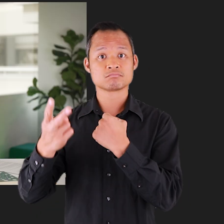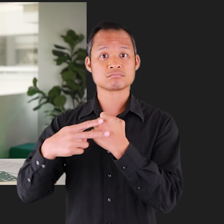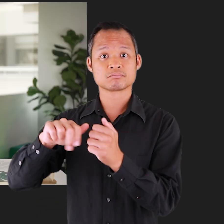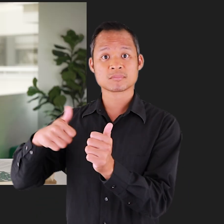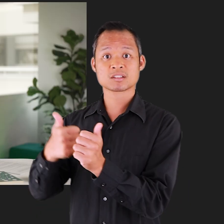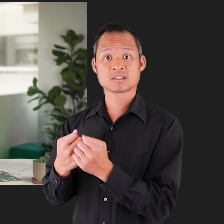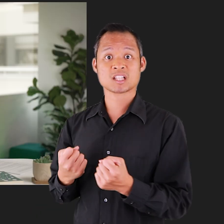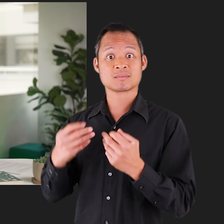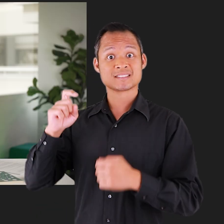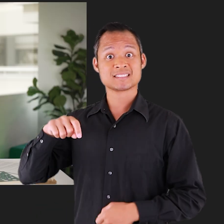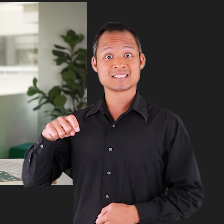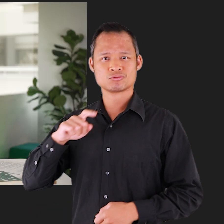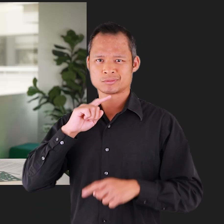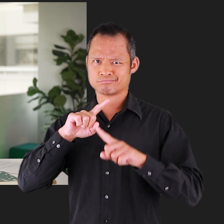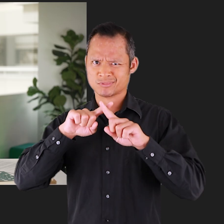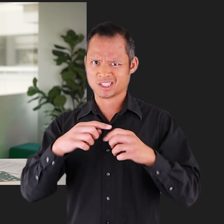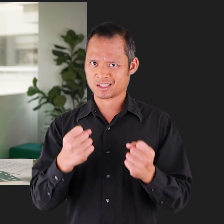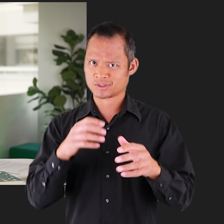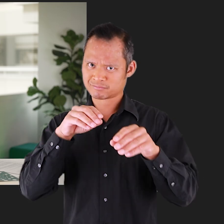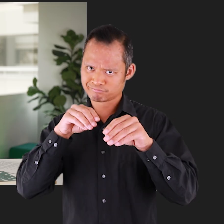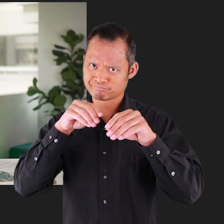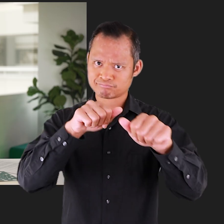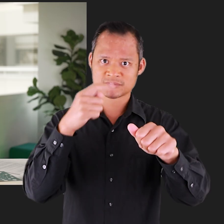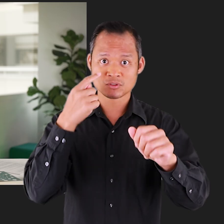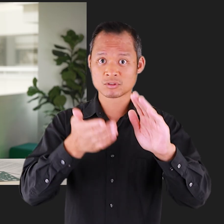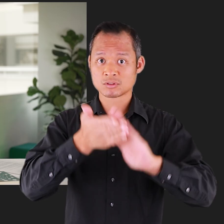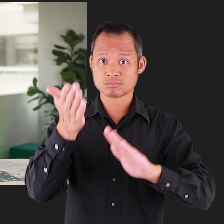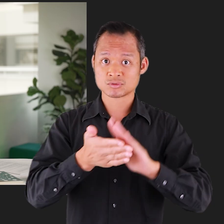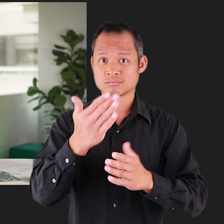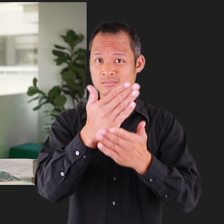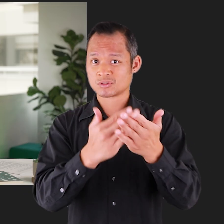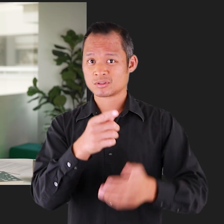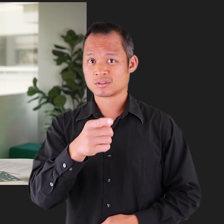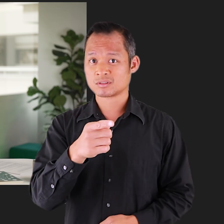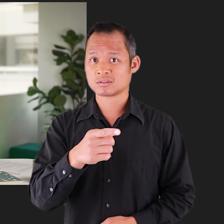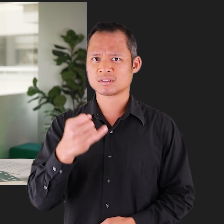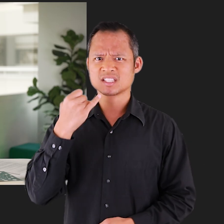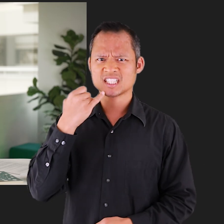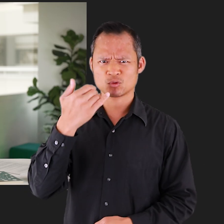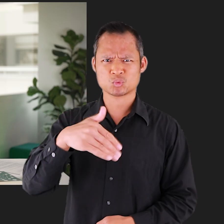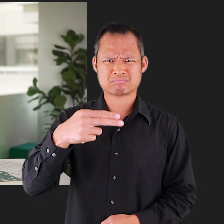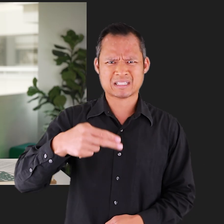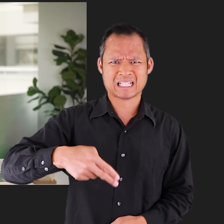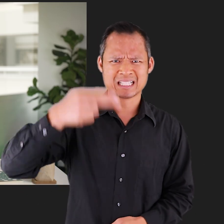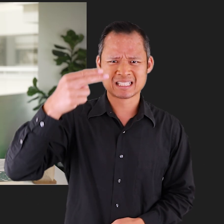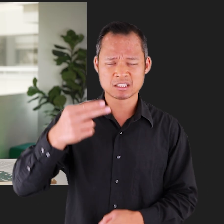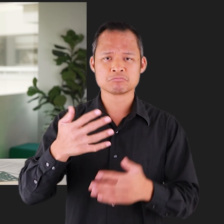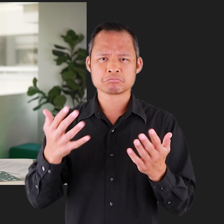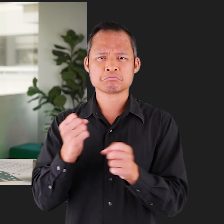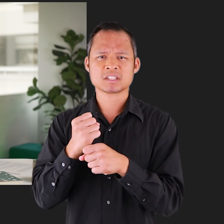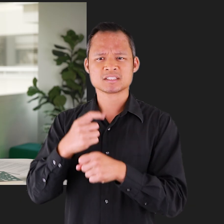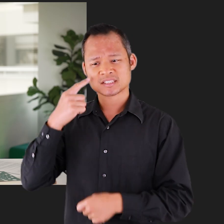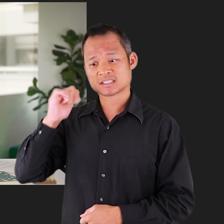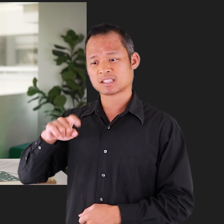capital depends on what your monthly operating expenses are. If monthly operating expenses are